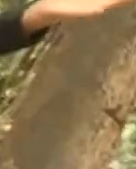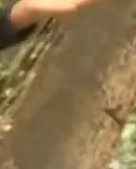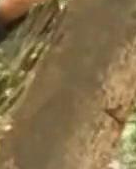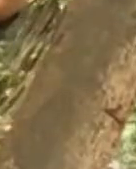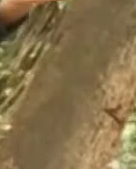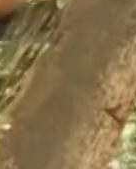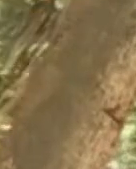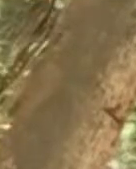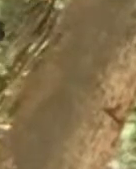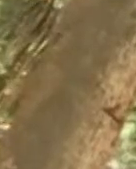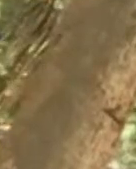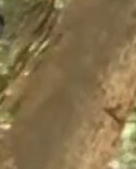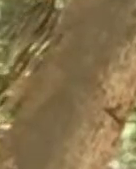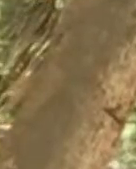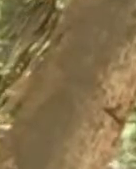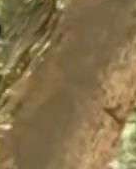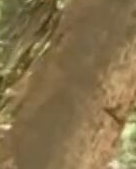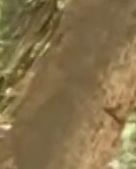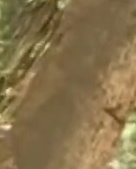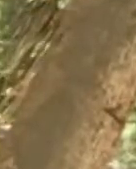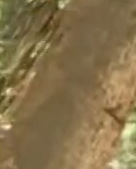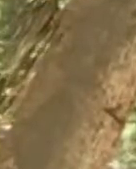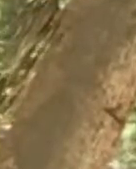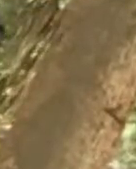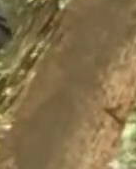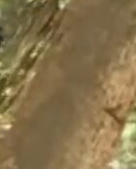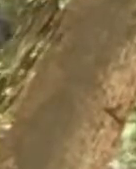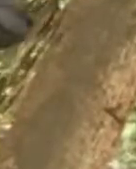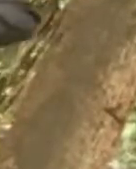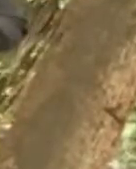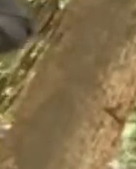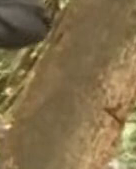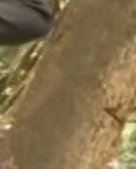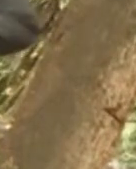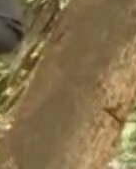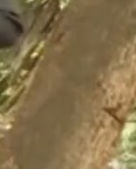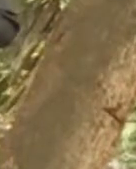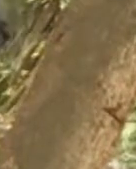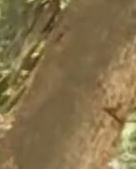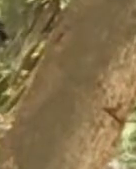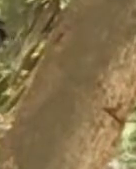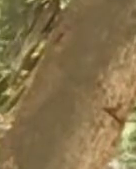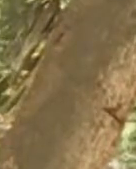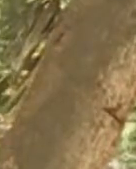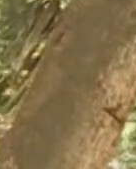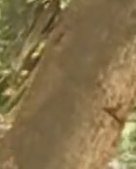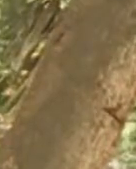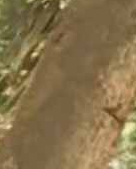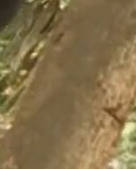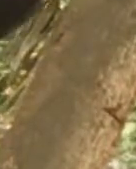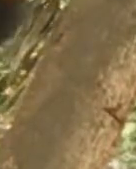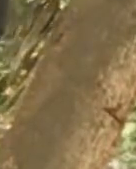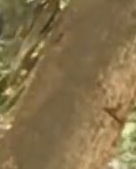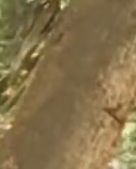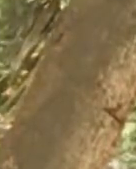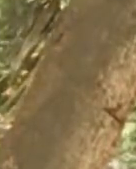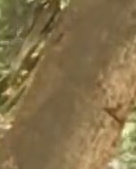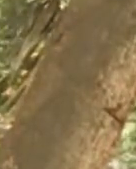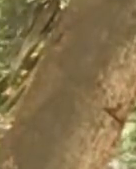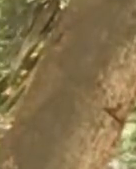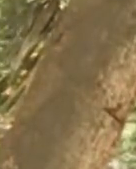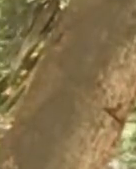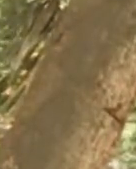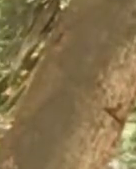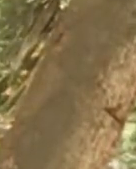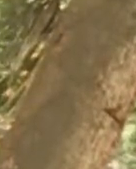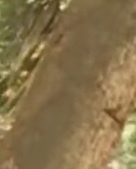Howdy good people, it's time for some entertainment right here on Grapevine. Hata wakifunga tapiga sherehe. Piga